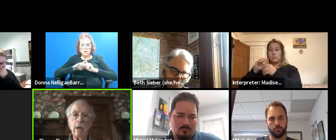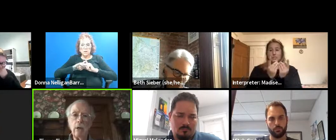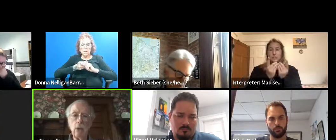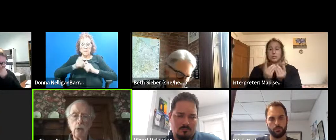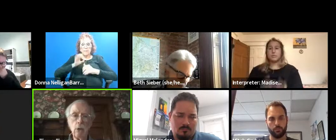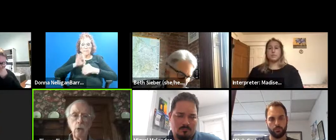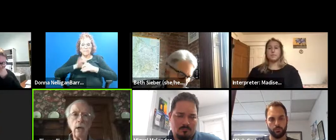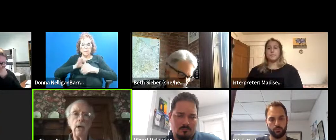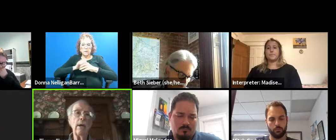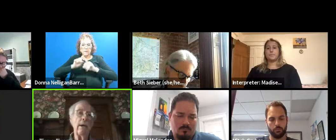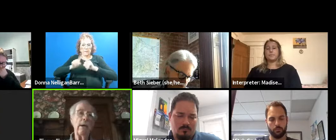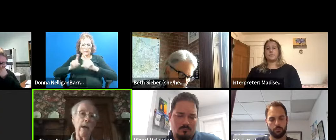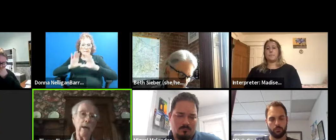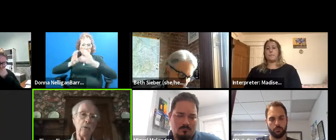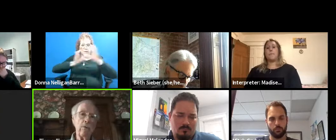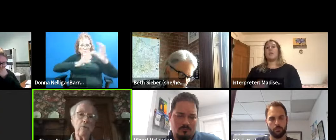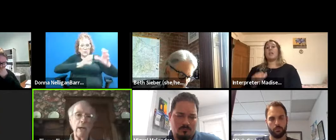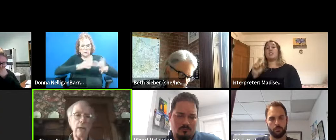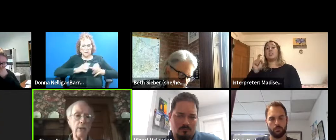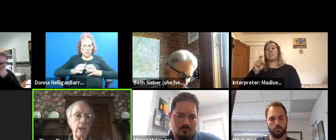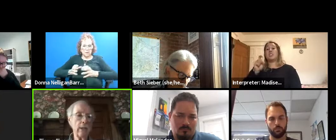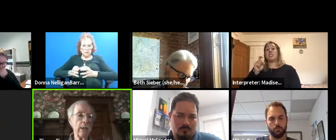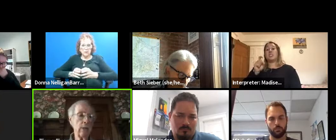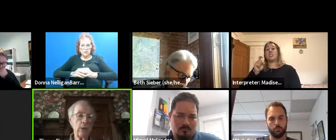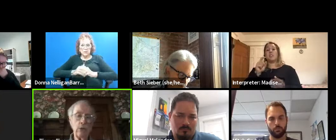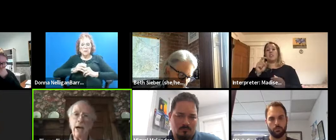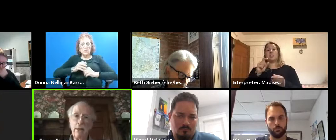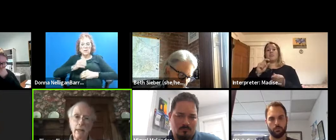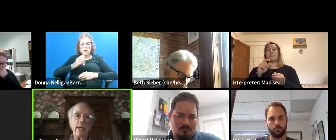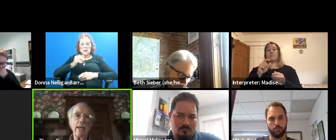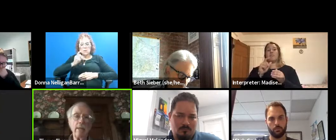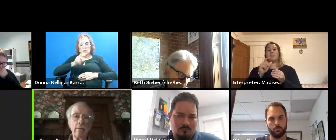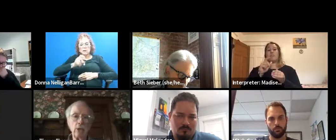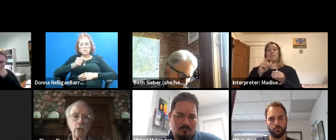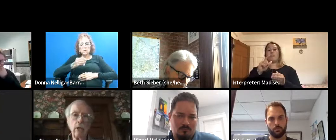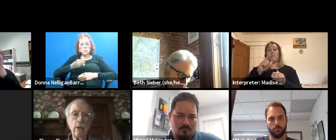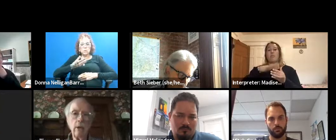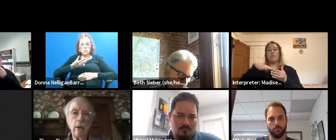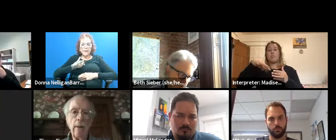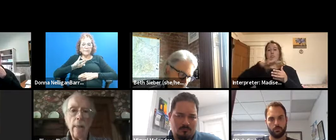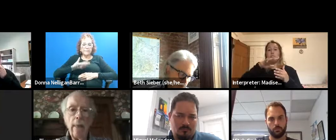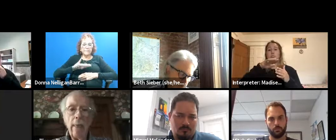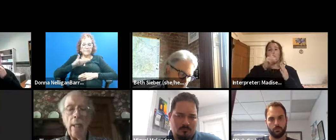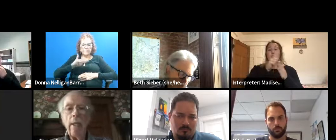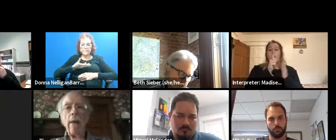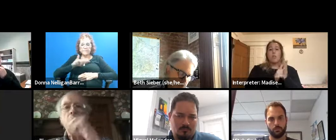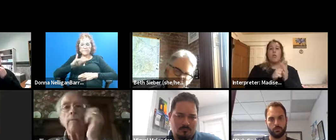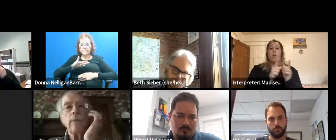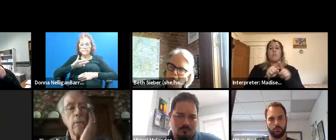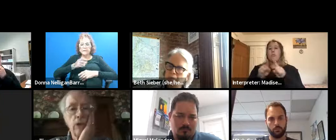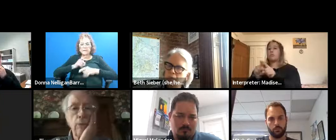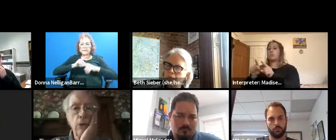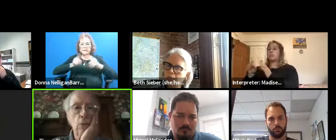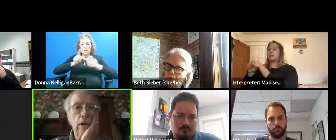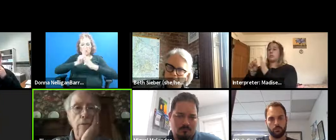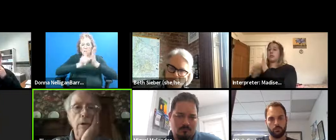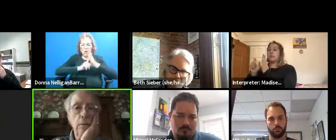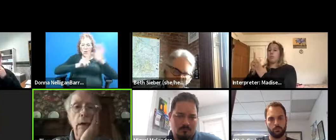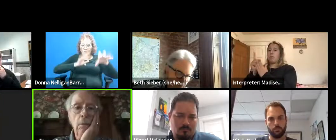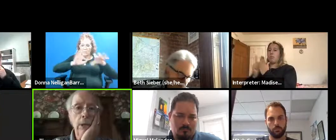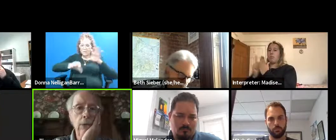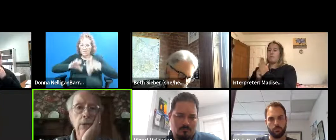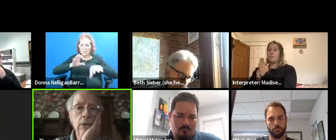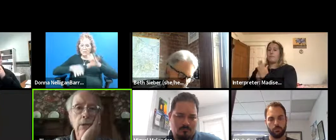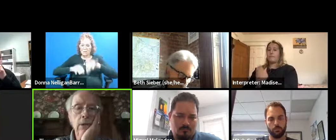take a local law and approval by the state legislature, I think. Would that be a referendum? Would that Subject to a